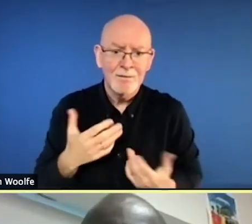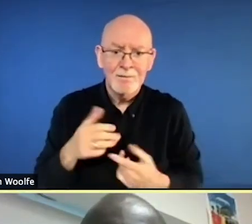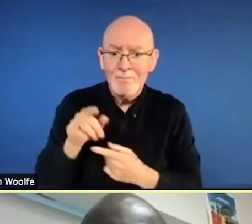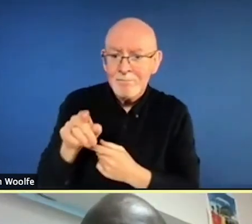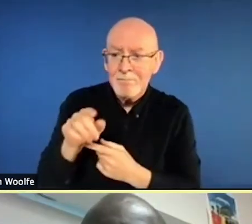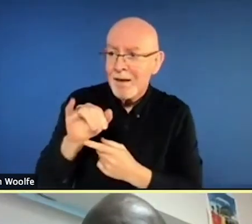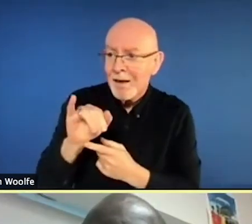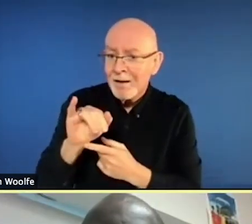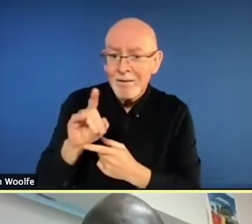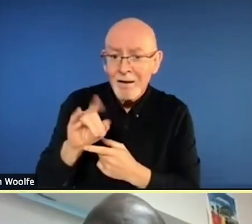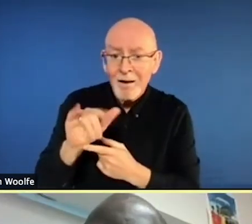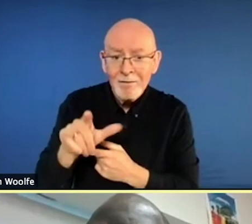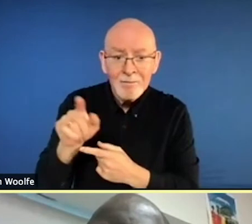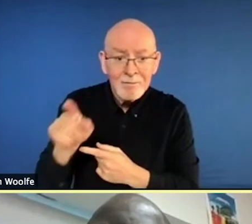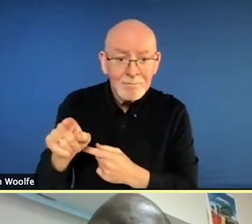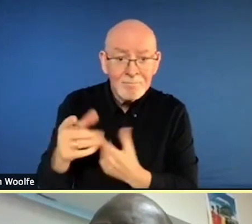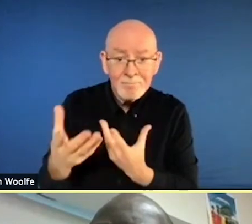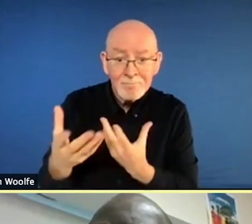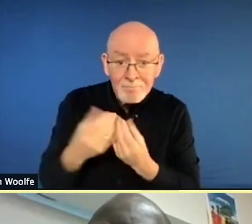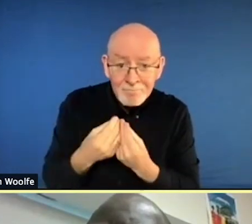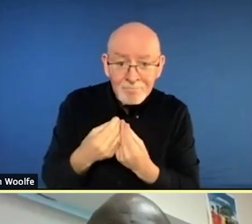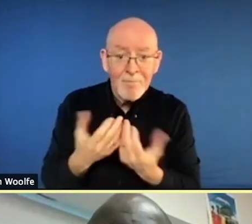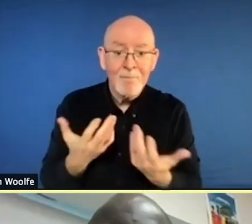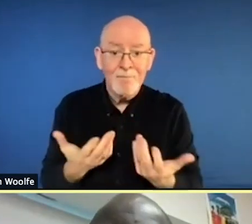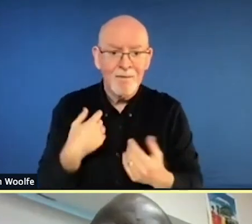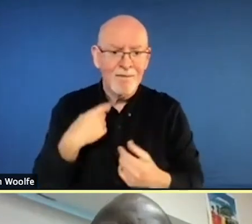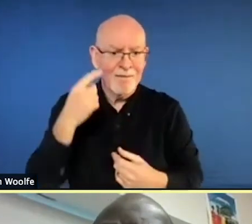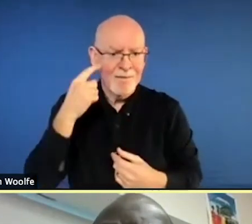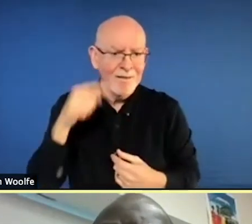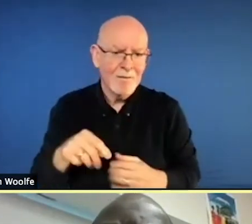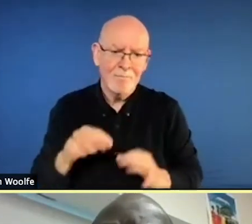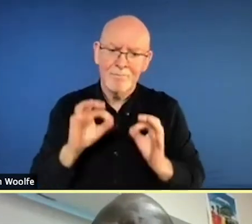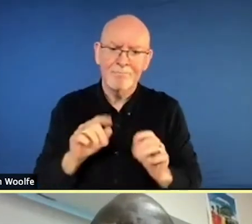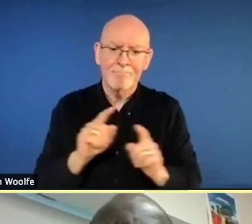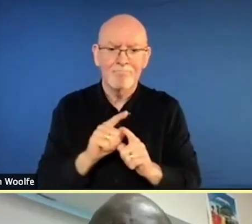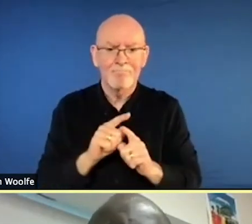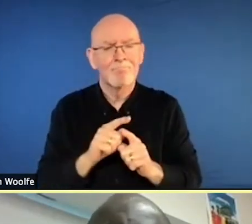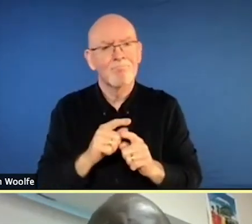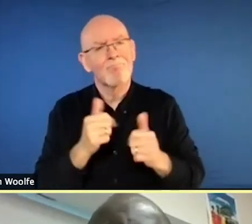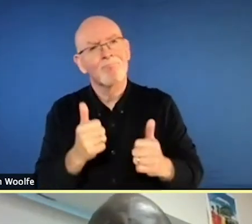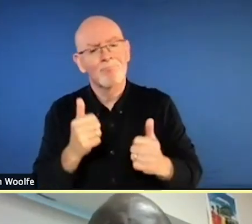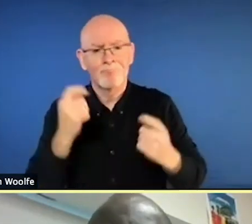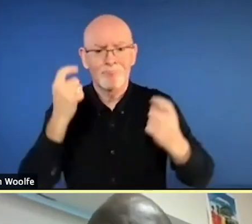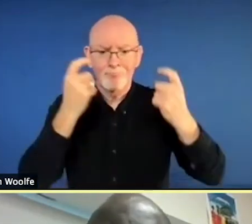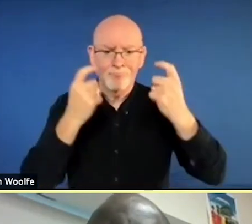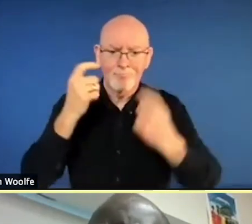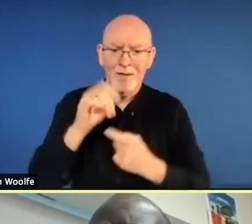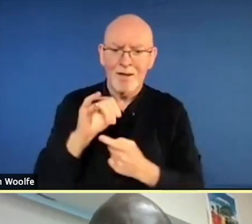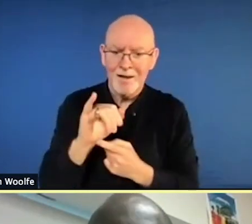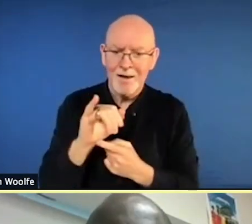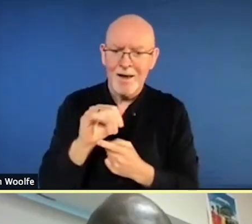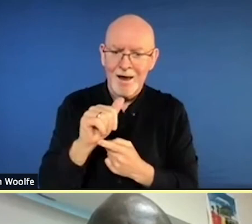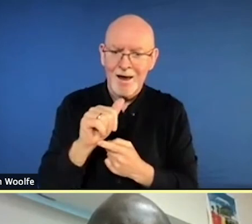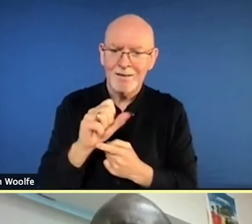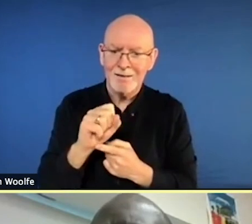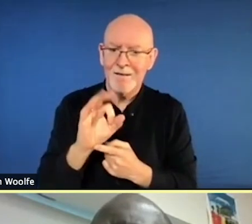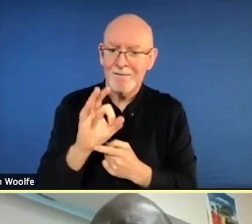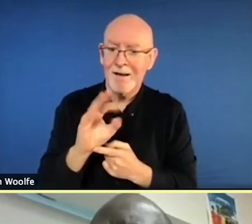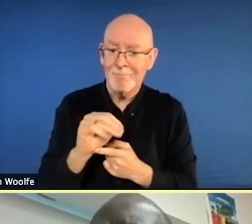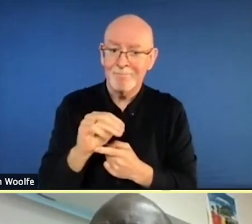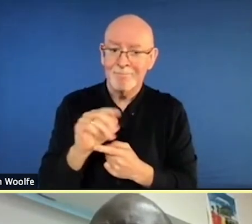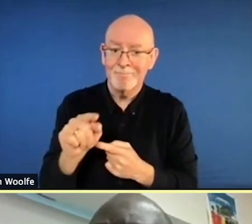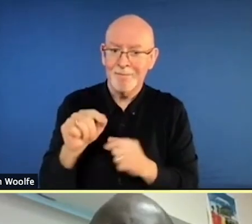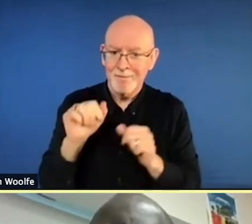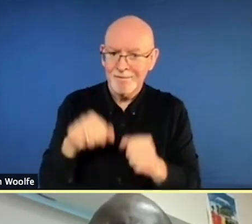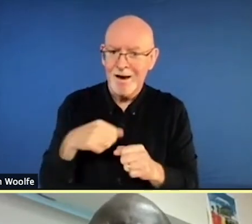the reflection on how do we make this available to researchers. We have it now. How